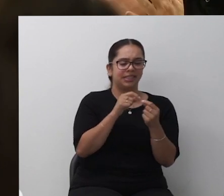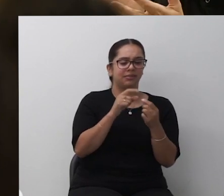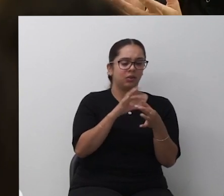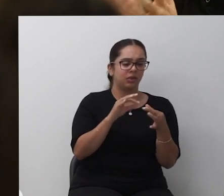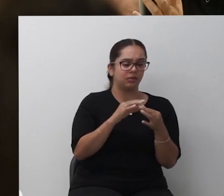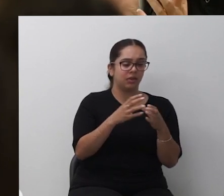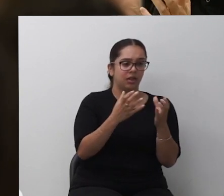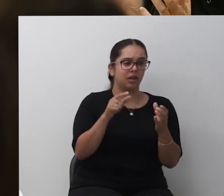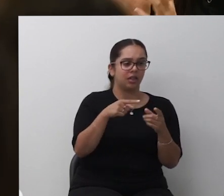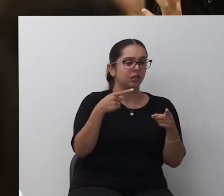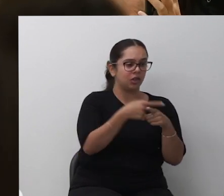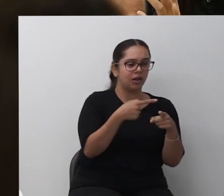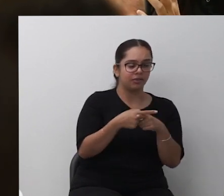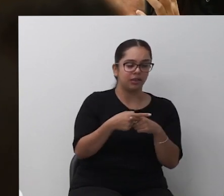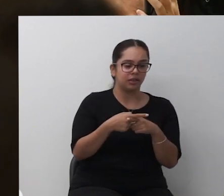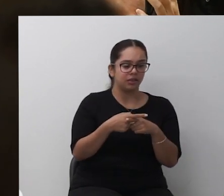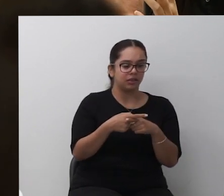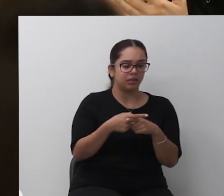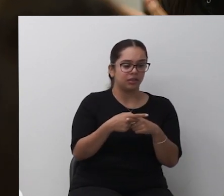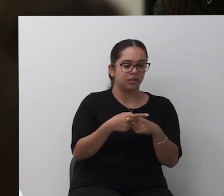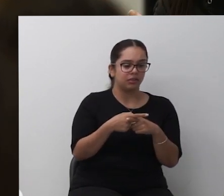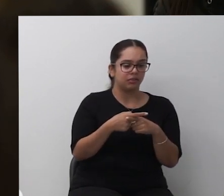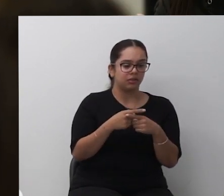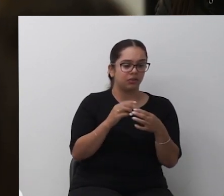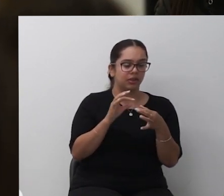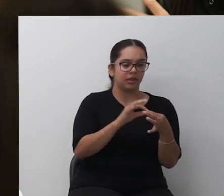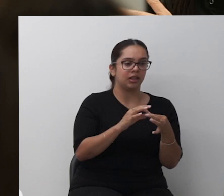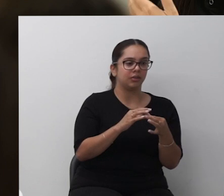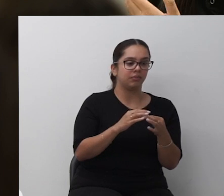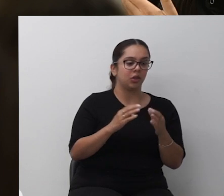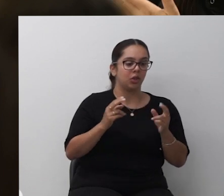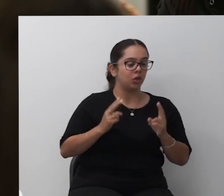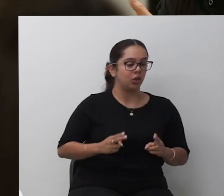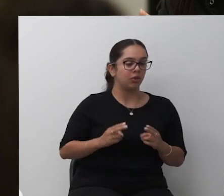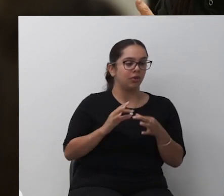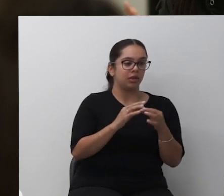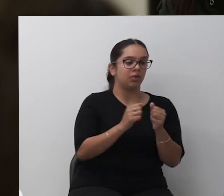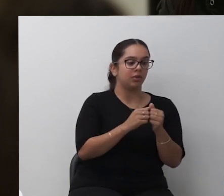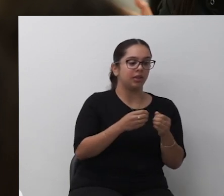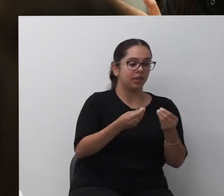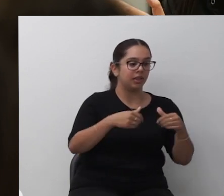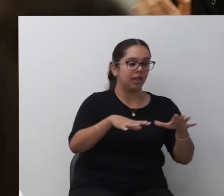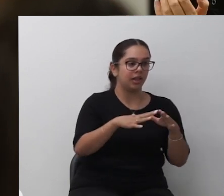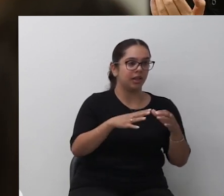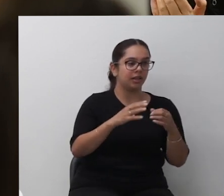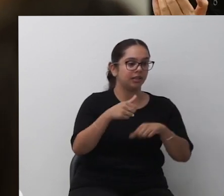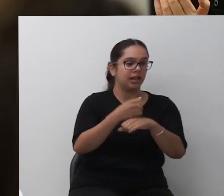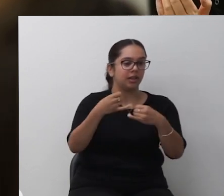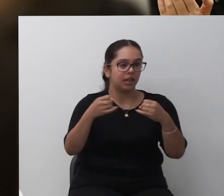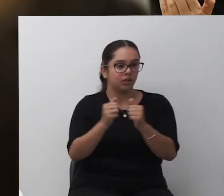a lot of these conflicts have to do with humans' relationship to land and drawing lines between nations and things like that.